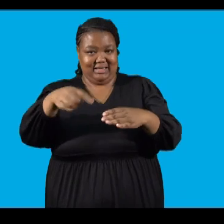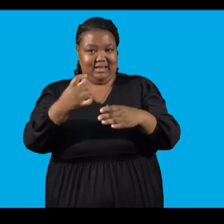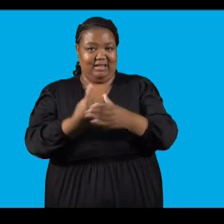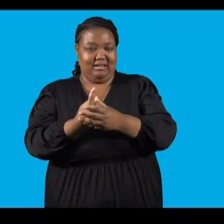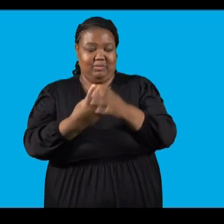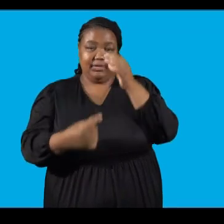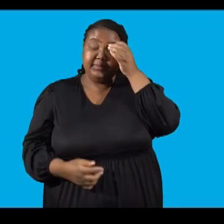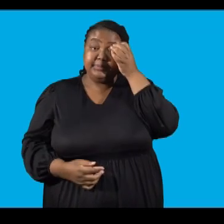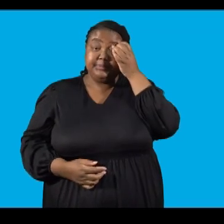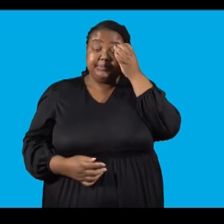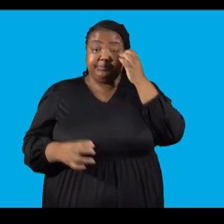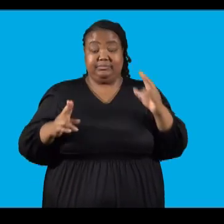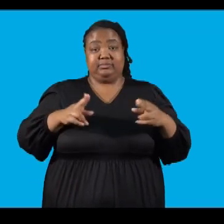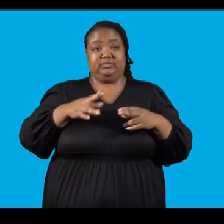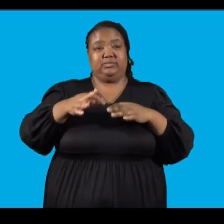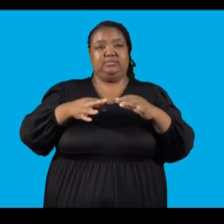sector.